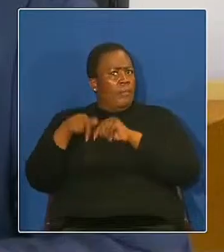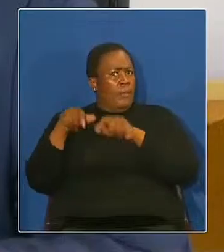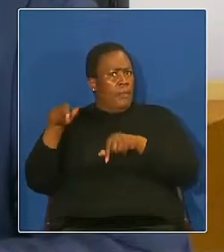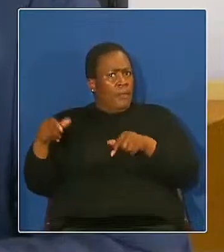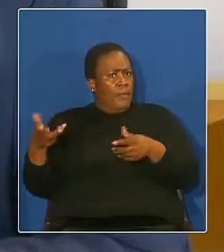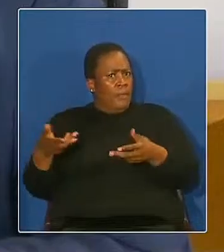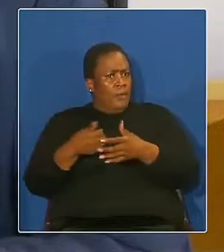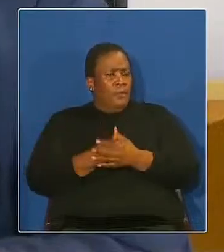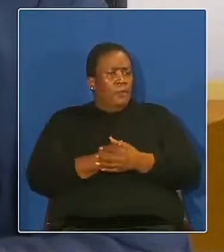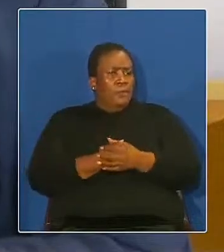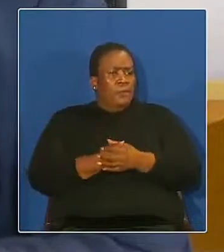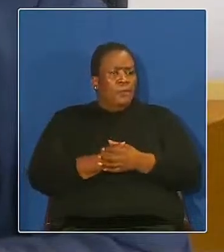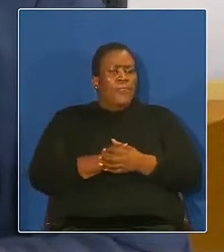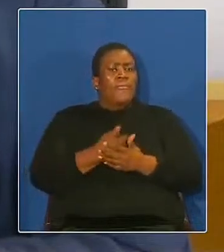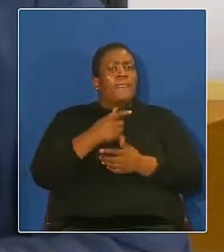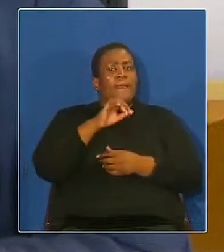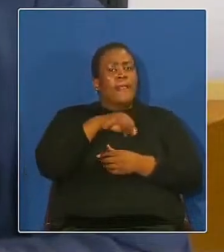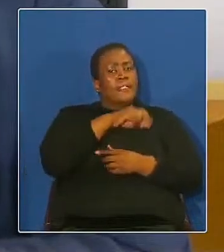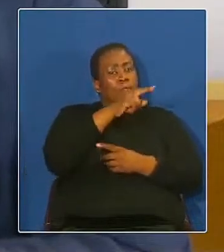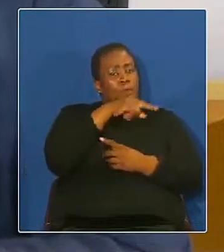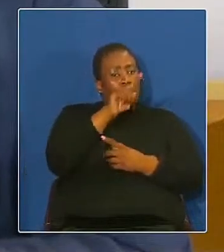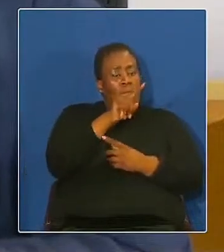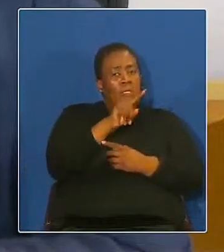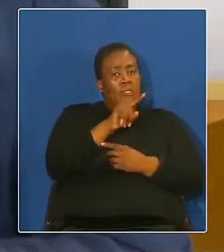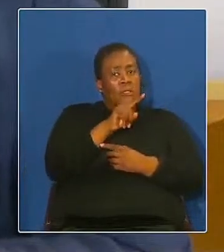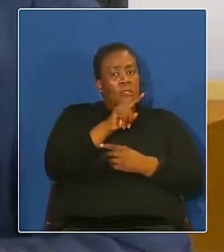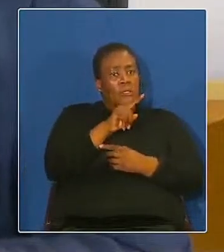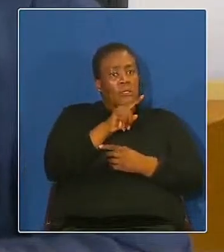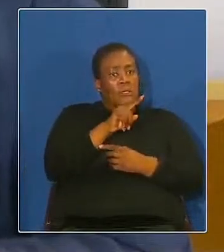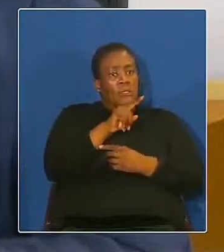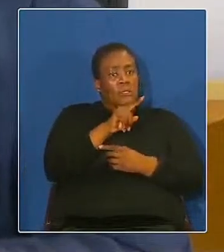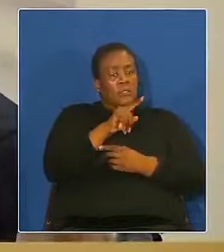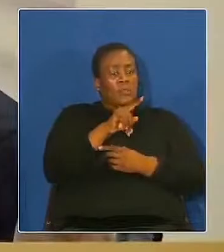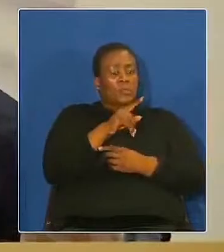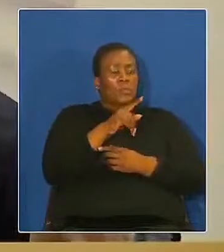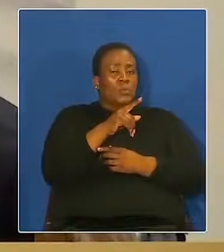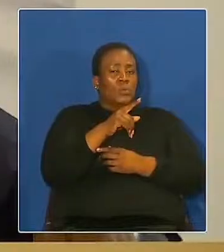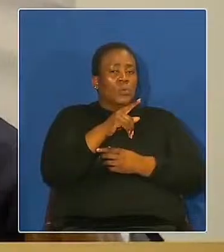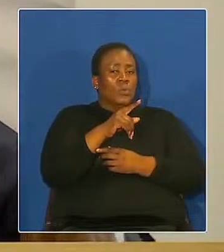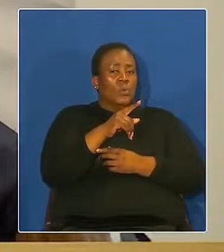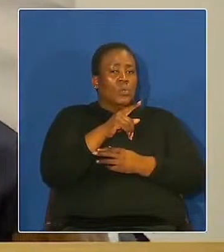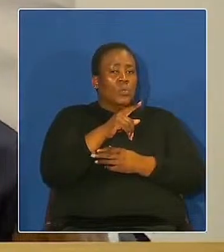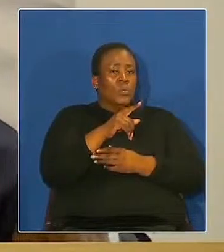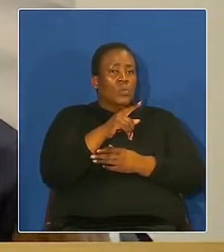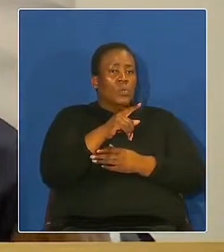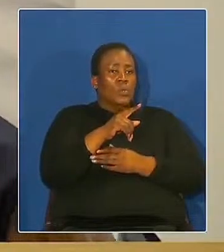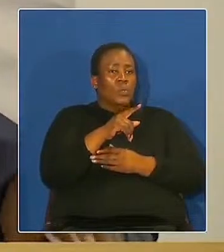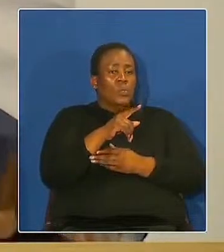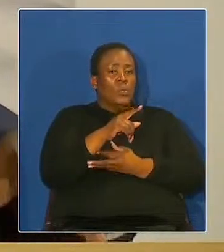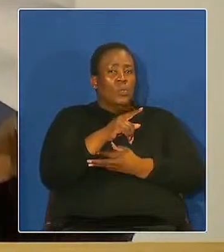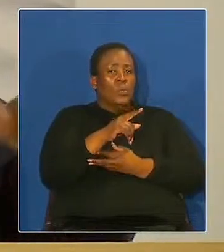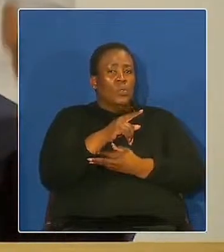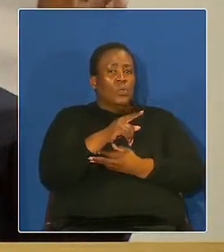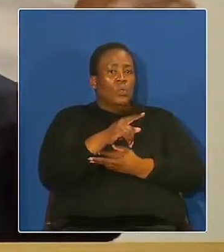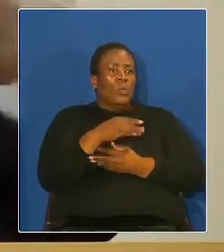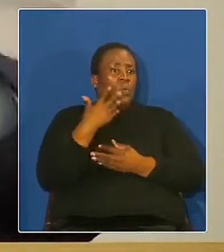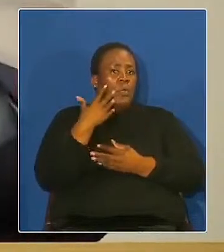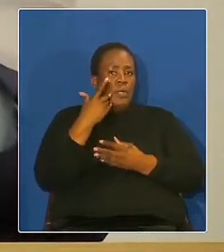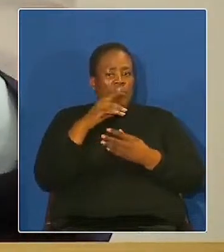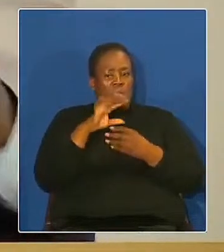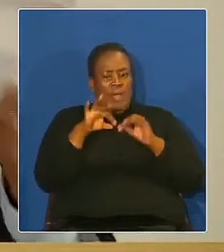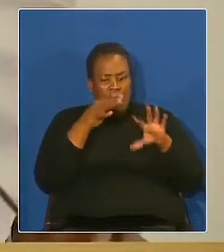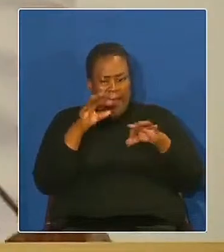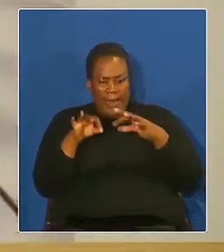That is correct. If we look at the